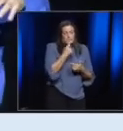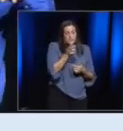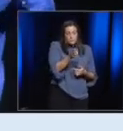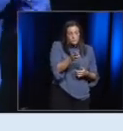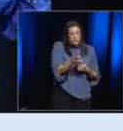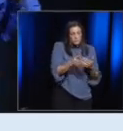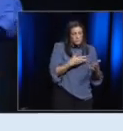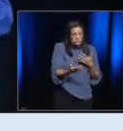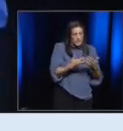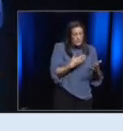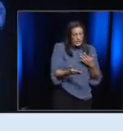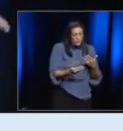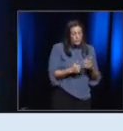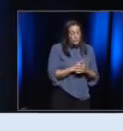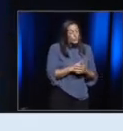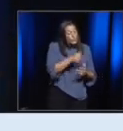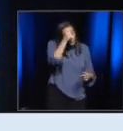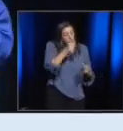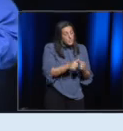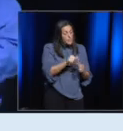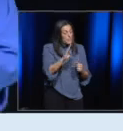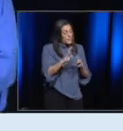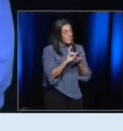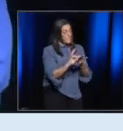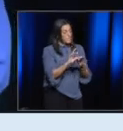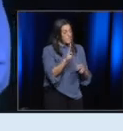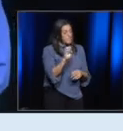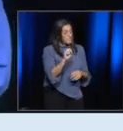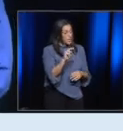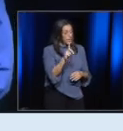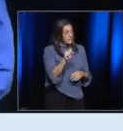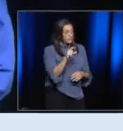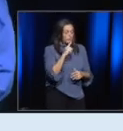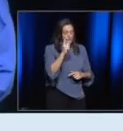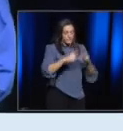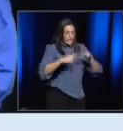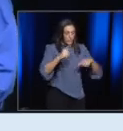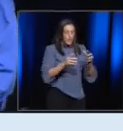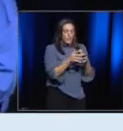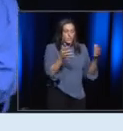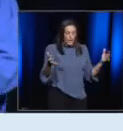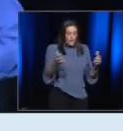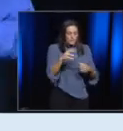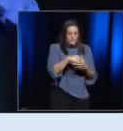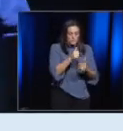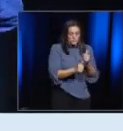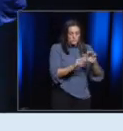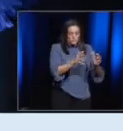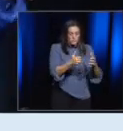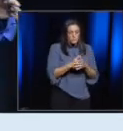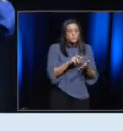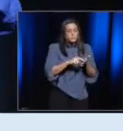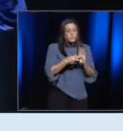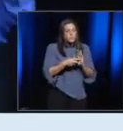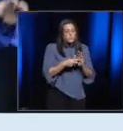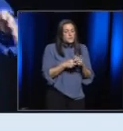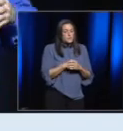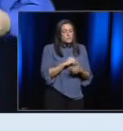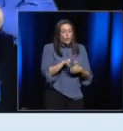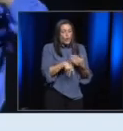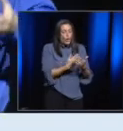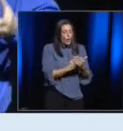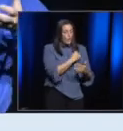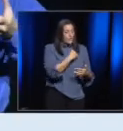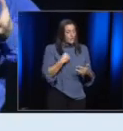Remember, bonds vary enormously in these groups, and we think what this tells us is that they treat all members of their